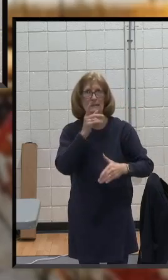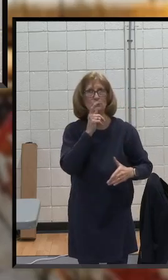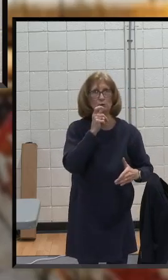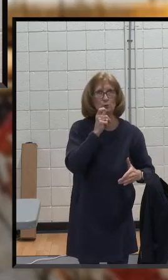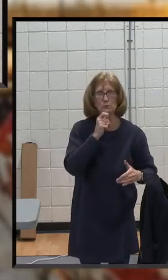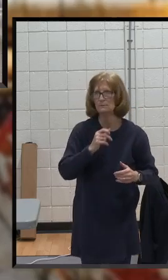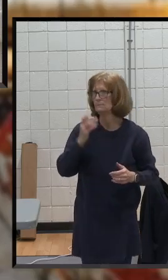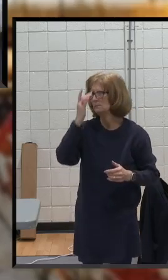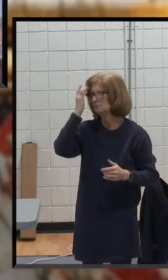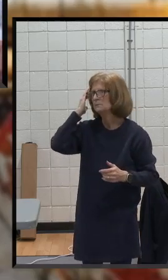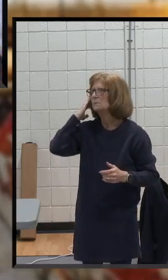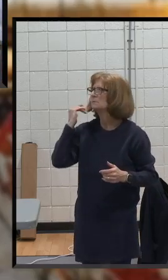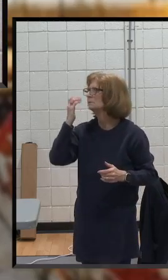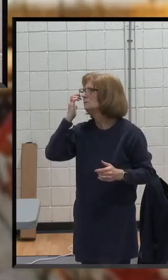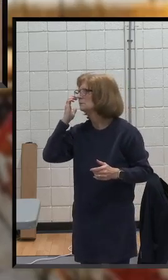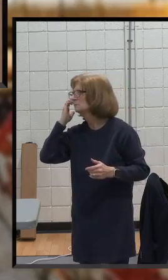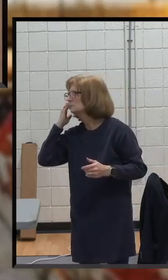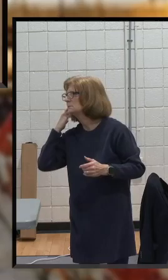here.